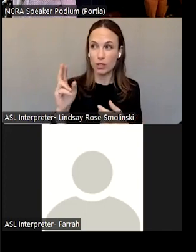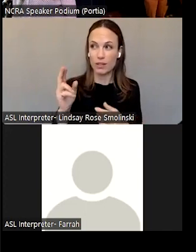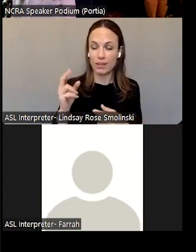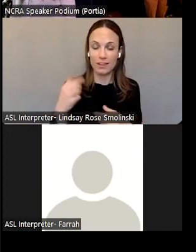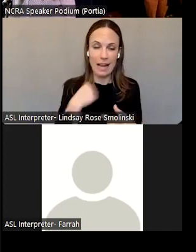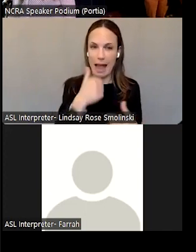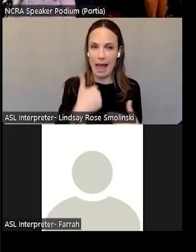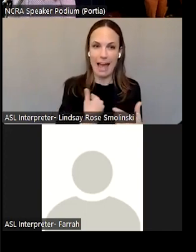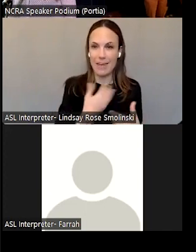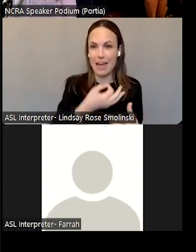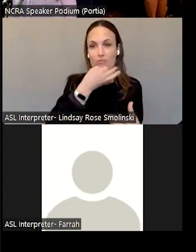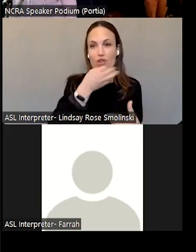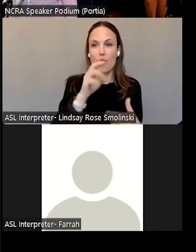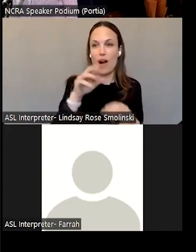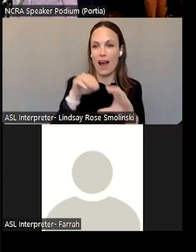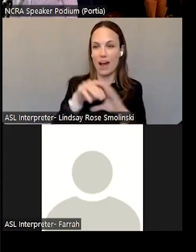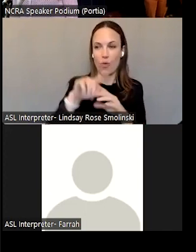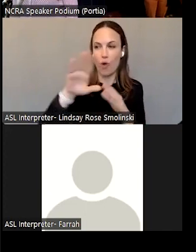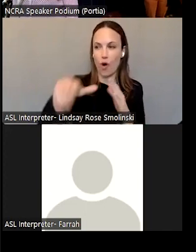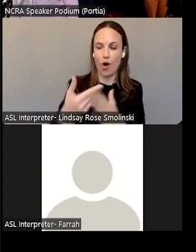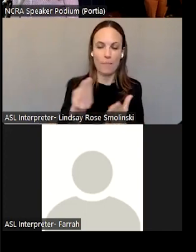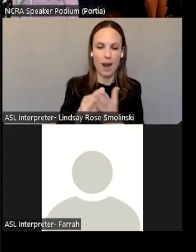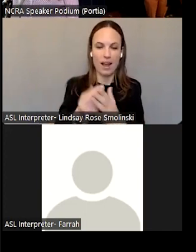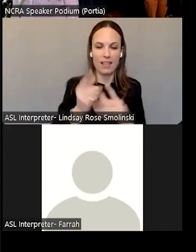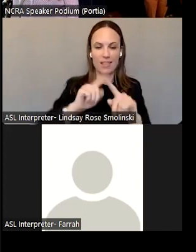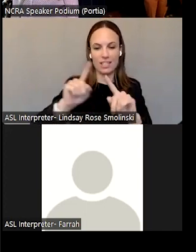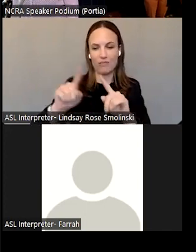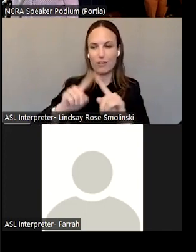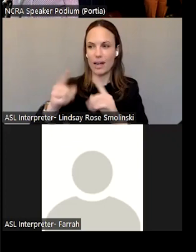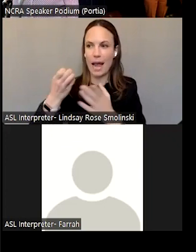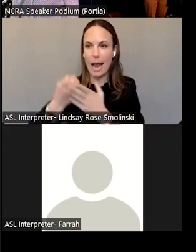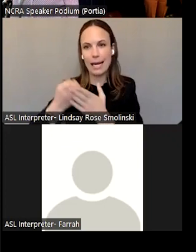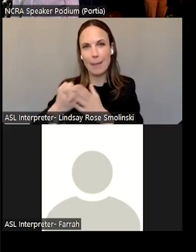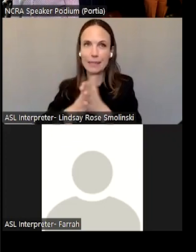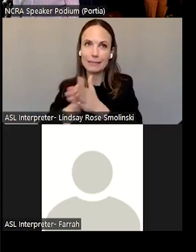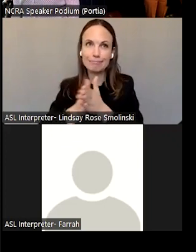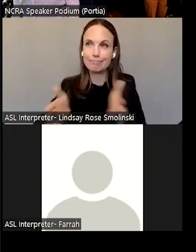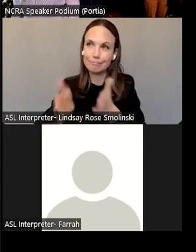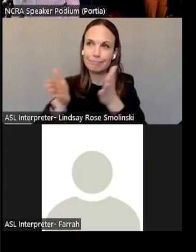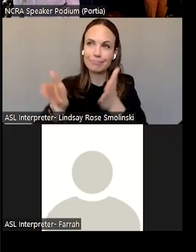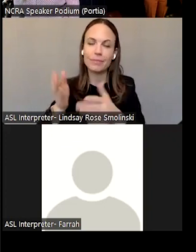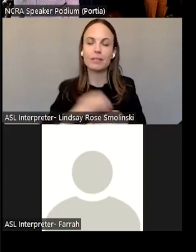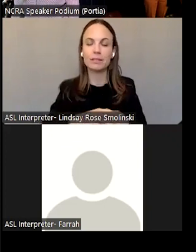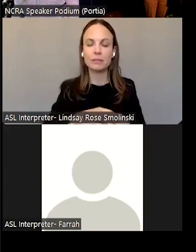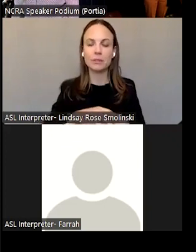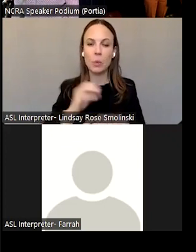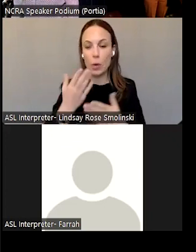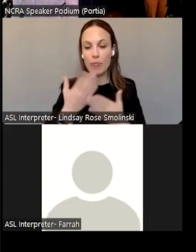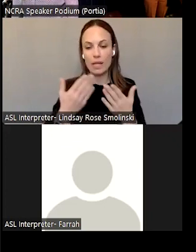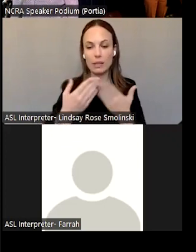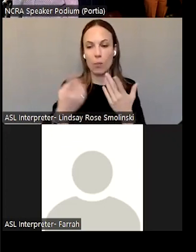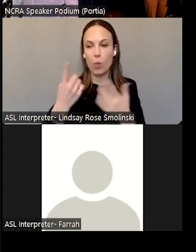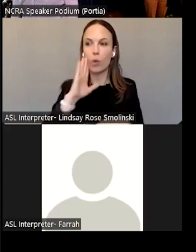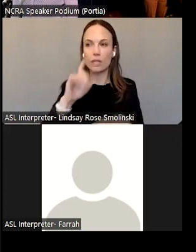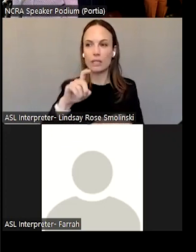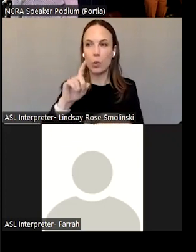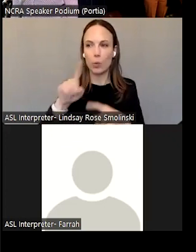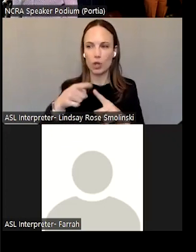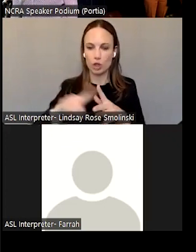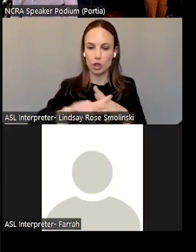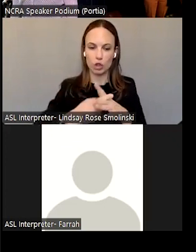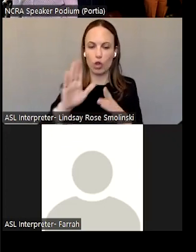of the dollars and different economic incentives or things that someone might need as they start their